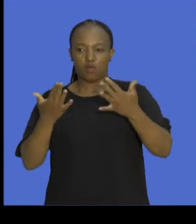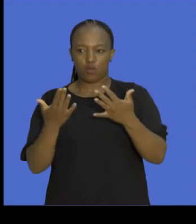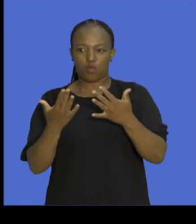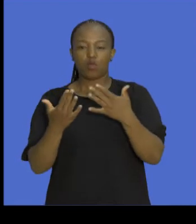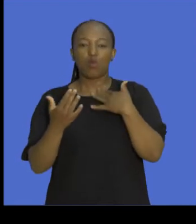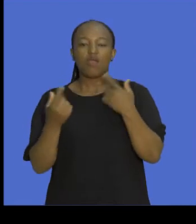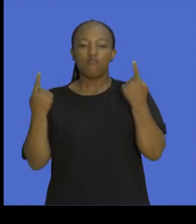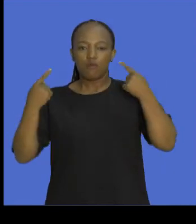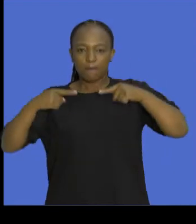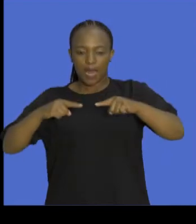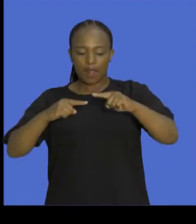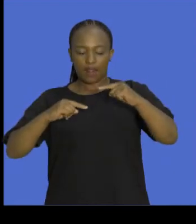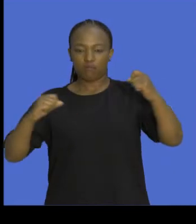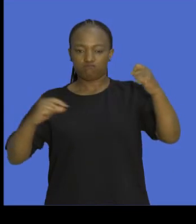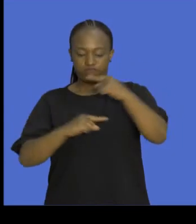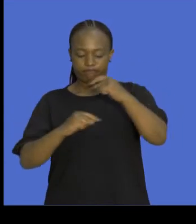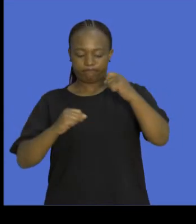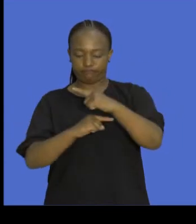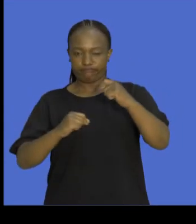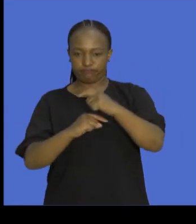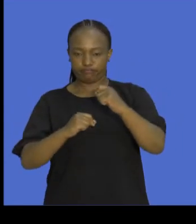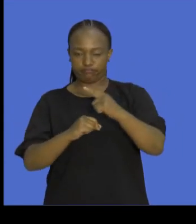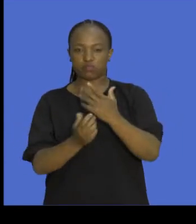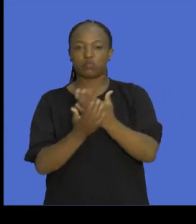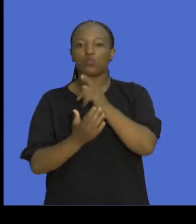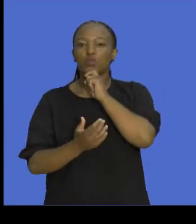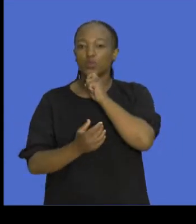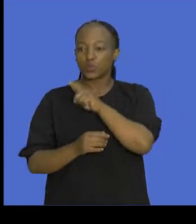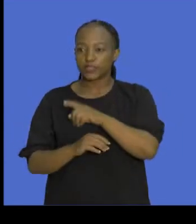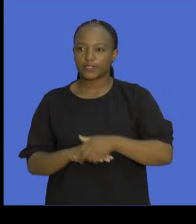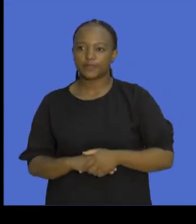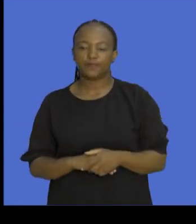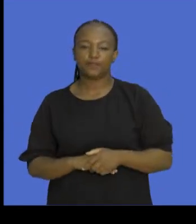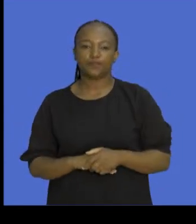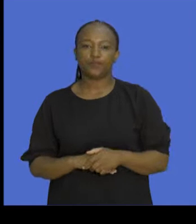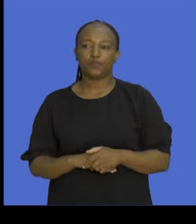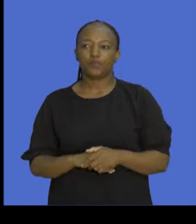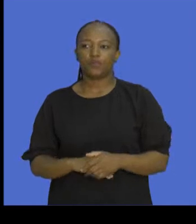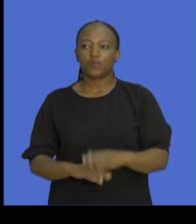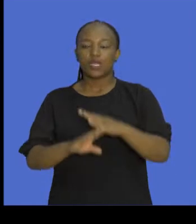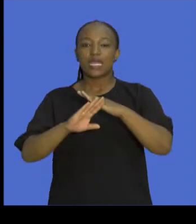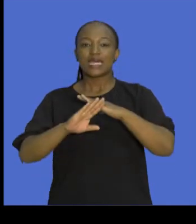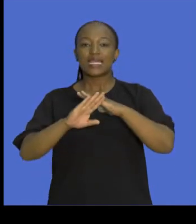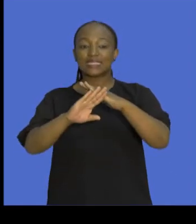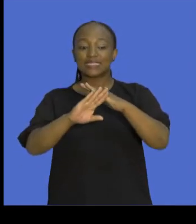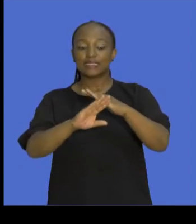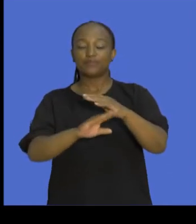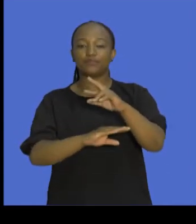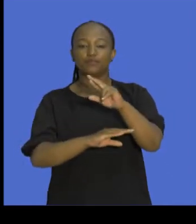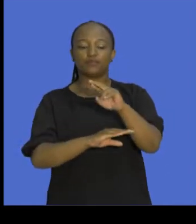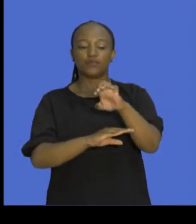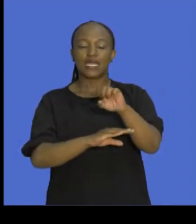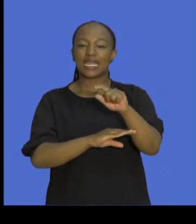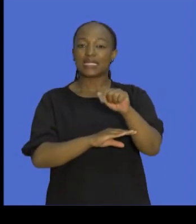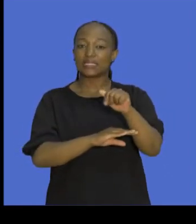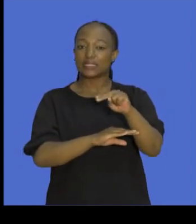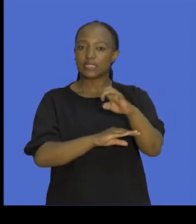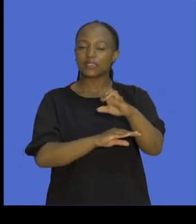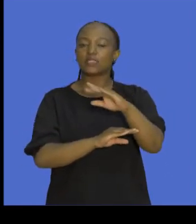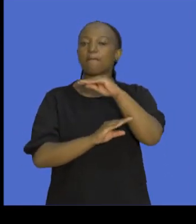context of parallel circuits, right? Now, we know that resistance is the opposition to the flow of charge. So that's the definition